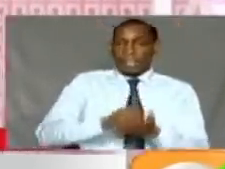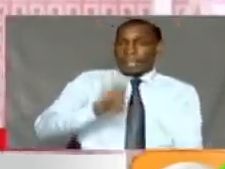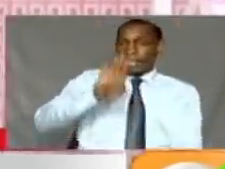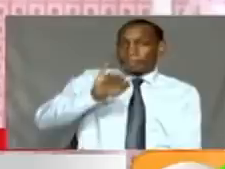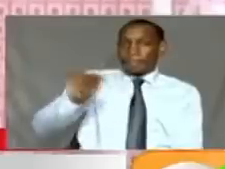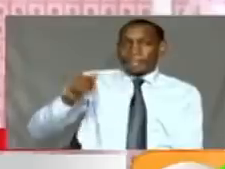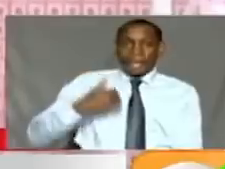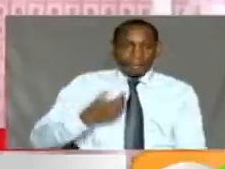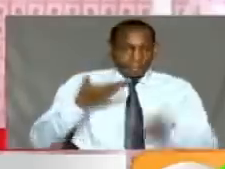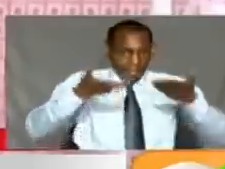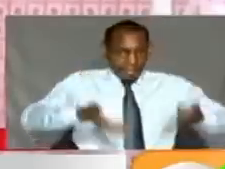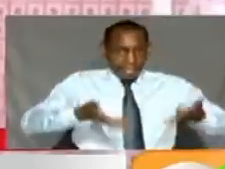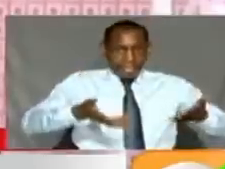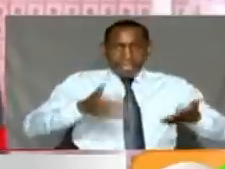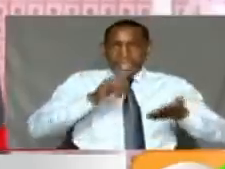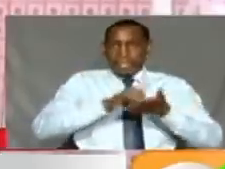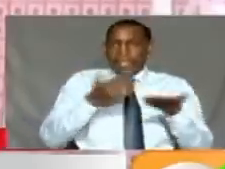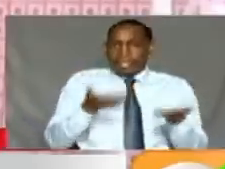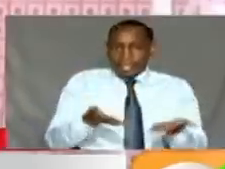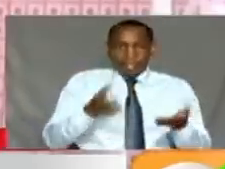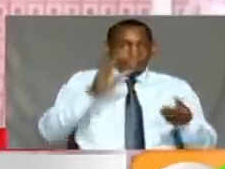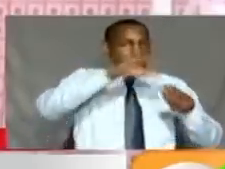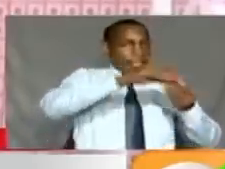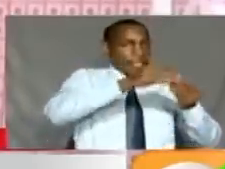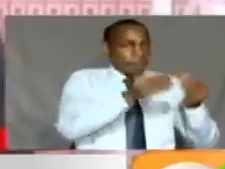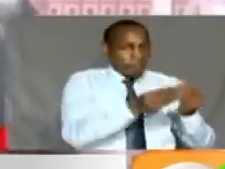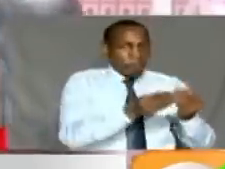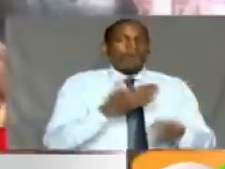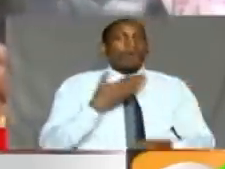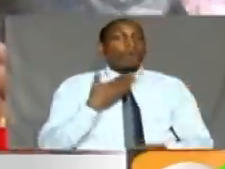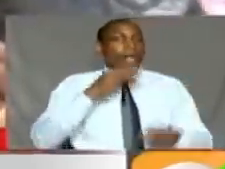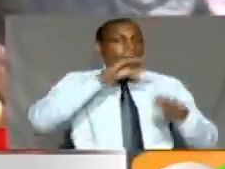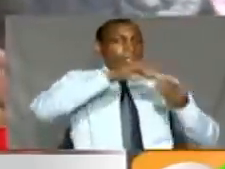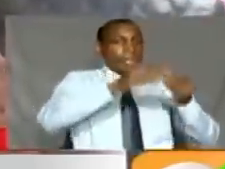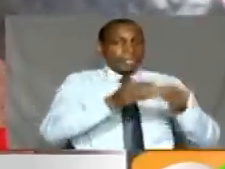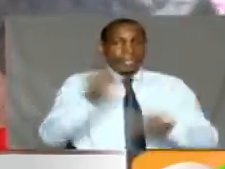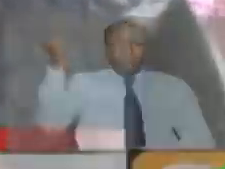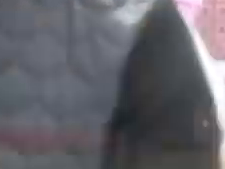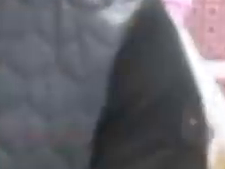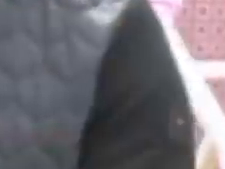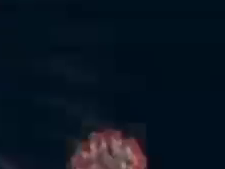that we are having today is now a creation. They want to create a political vehicle.